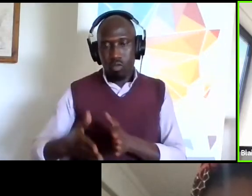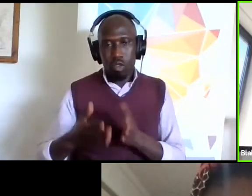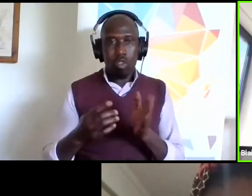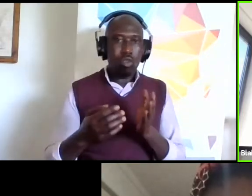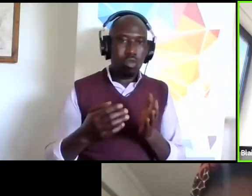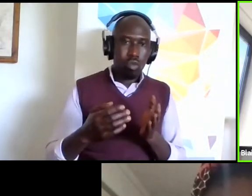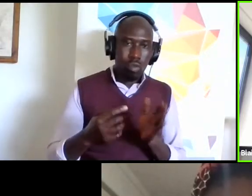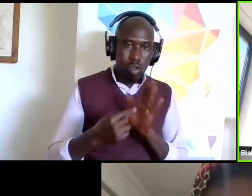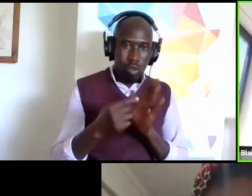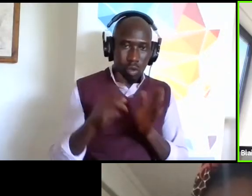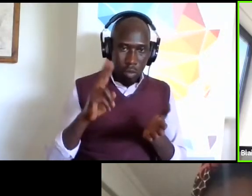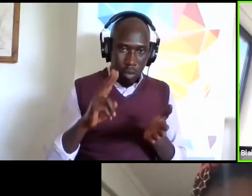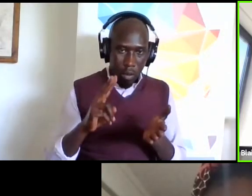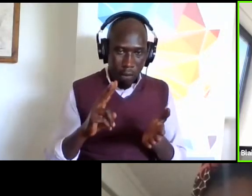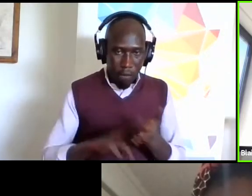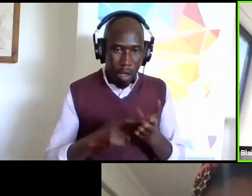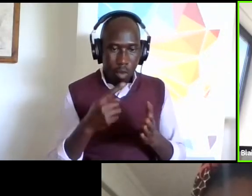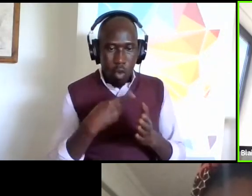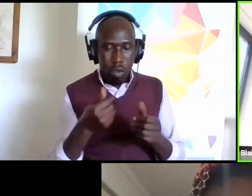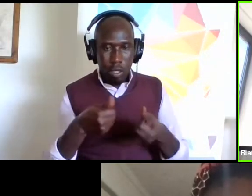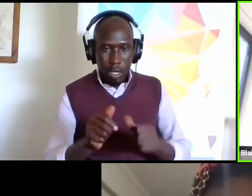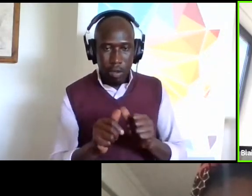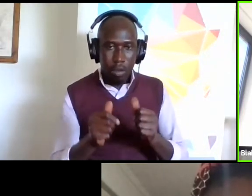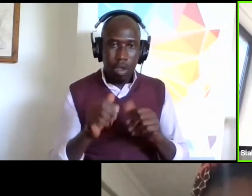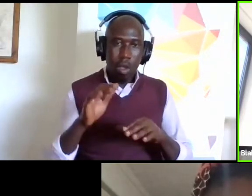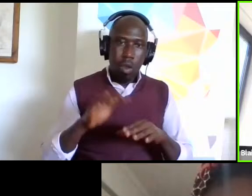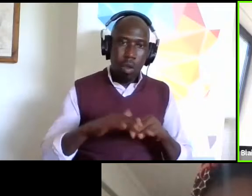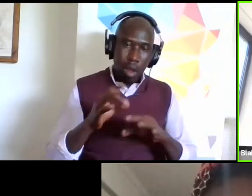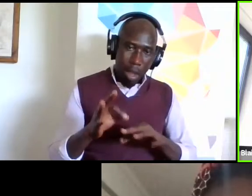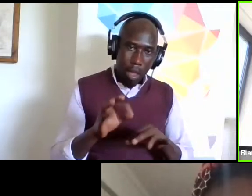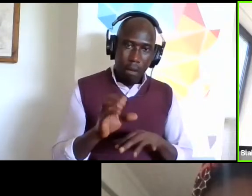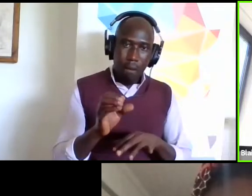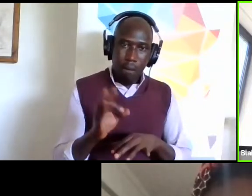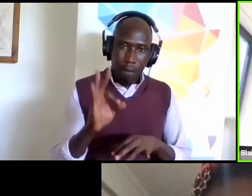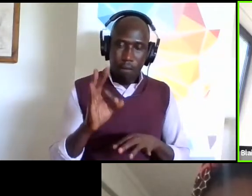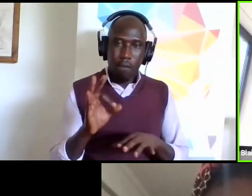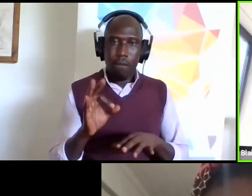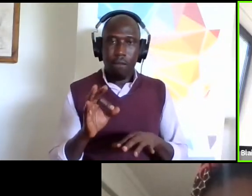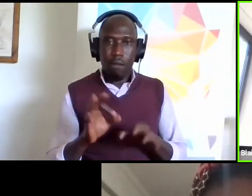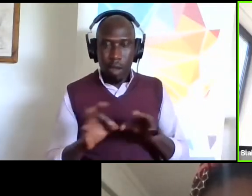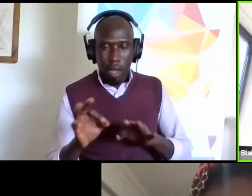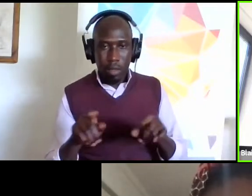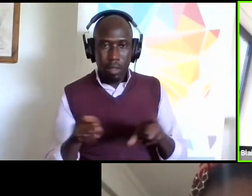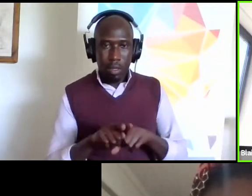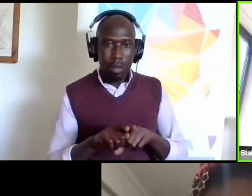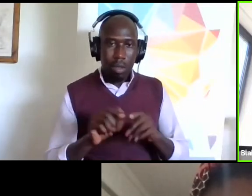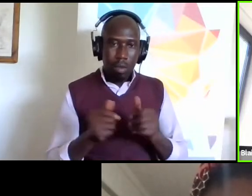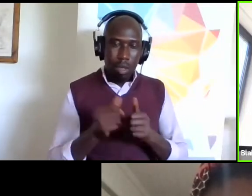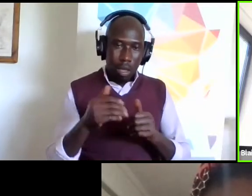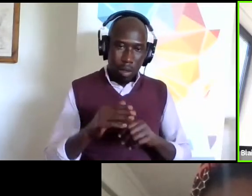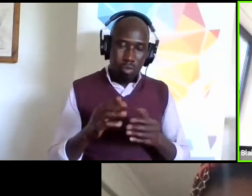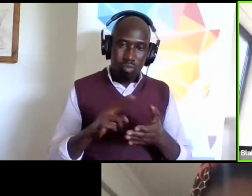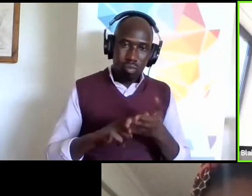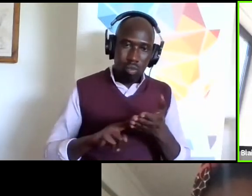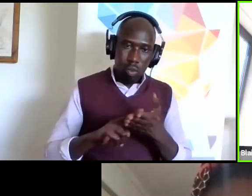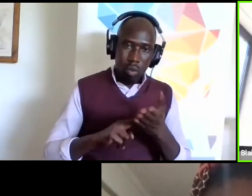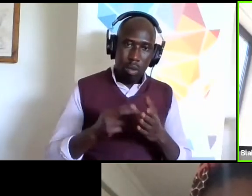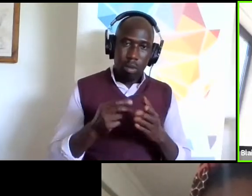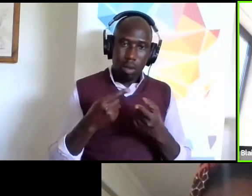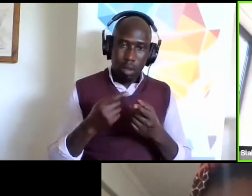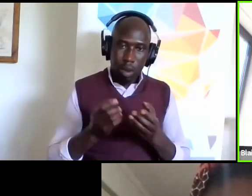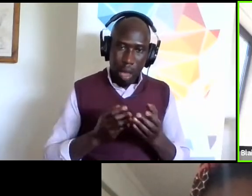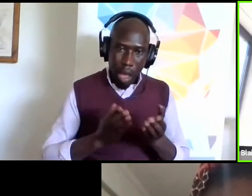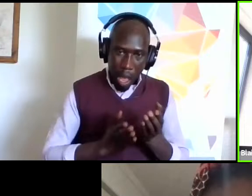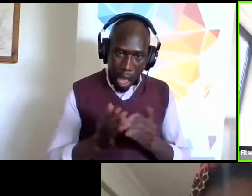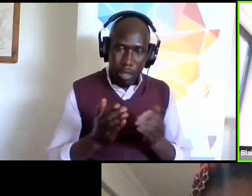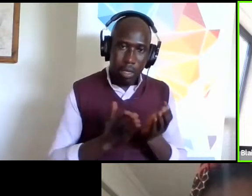are, either online or offline, and which can be reused without the need of a physical card to access different services,